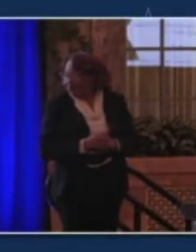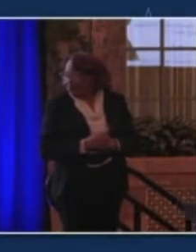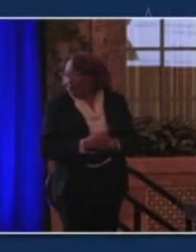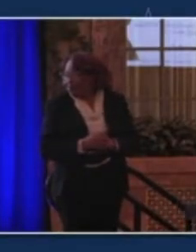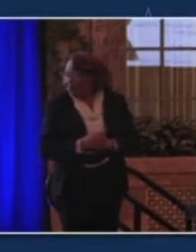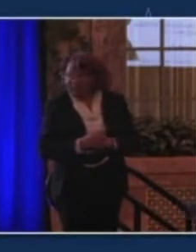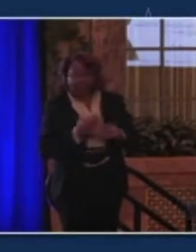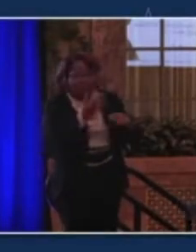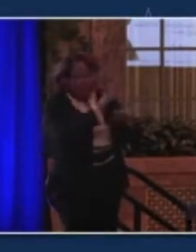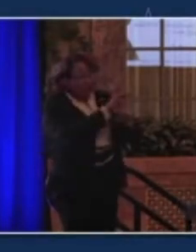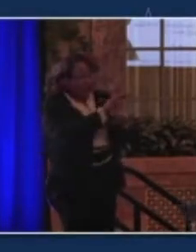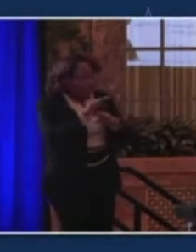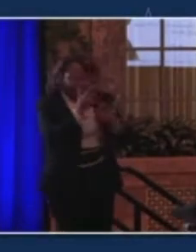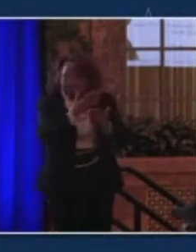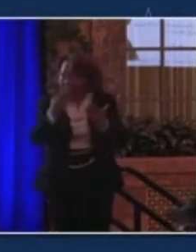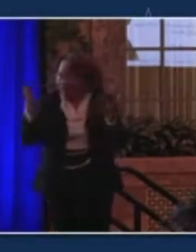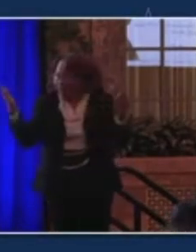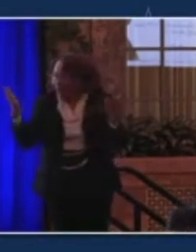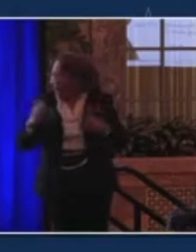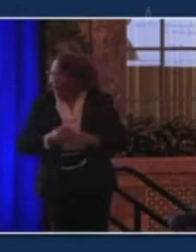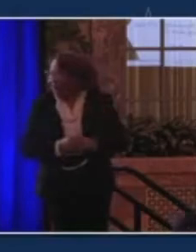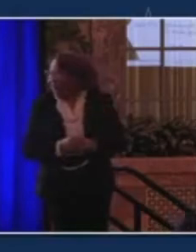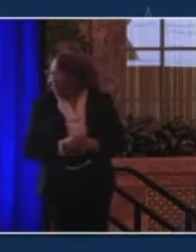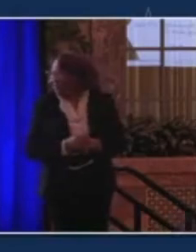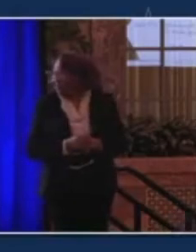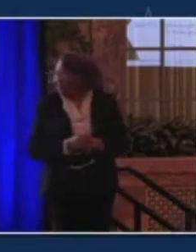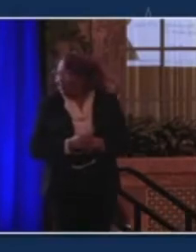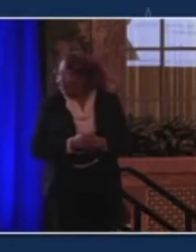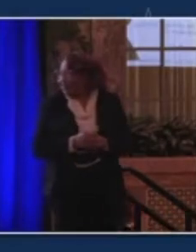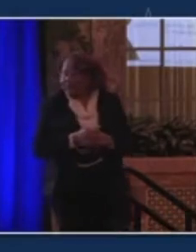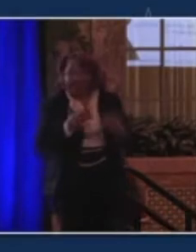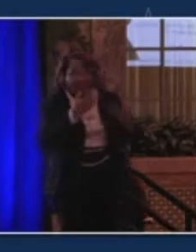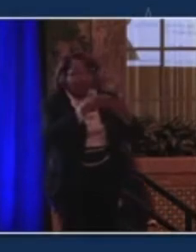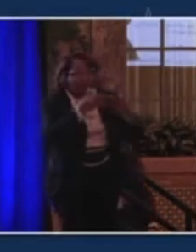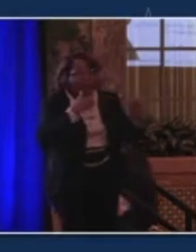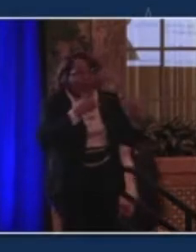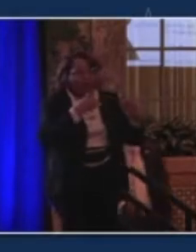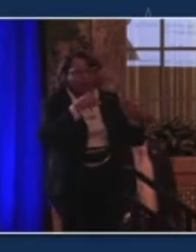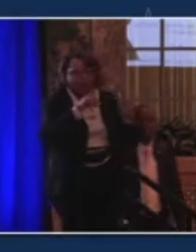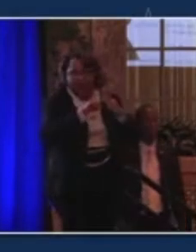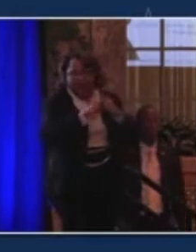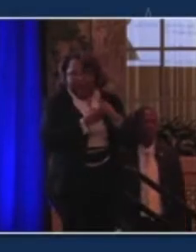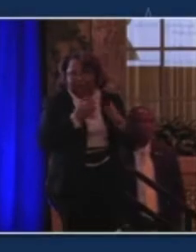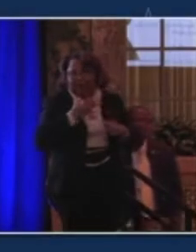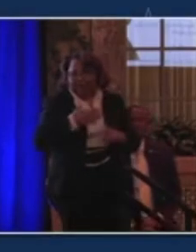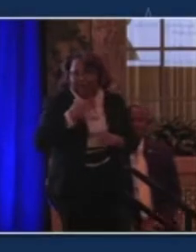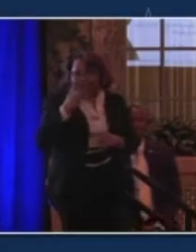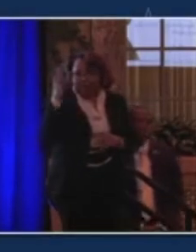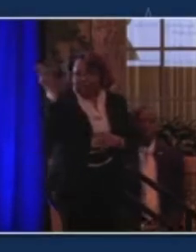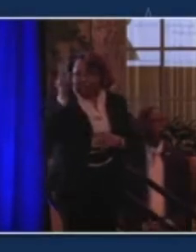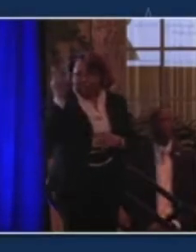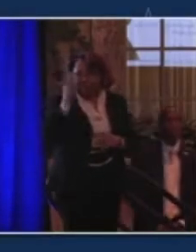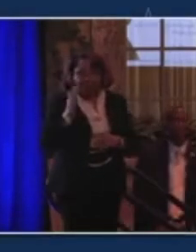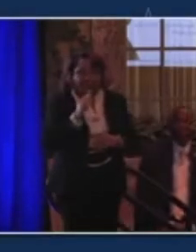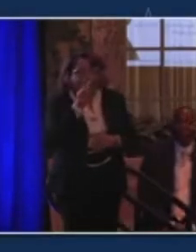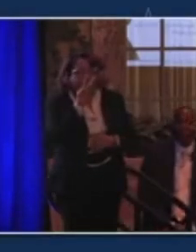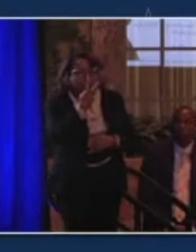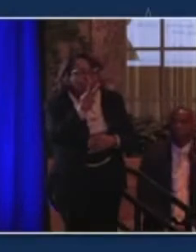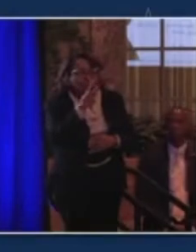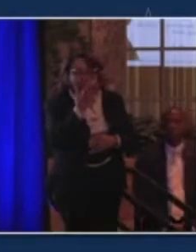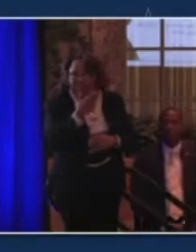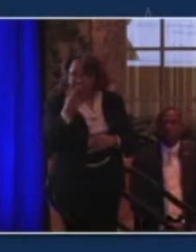All right, good evening, everyone. So before I get into my prepared remarks, I'm going to do two